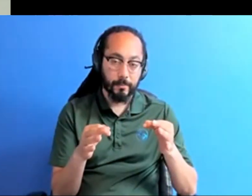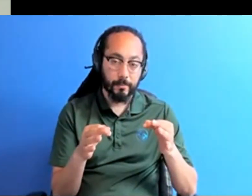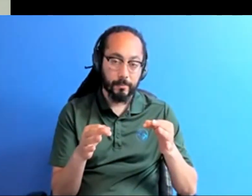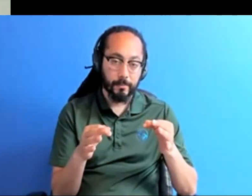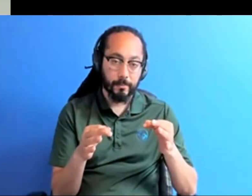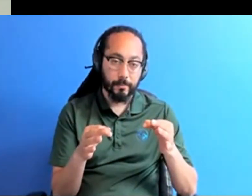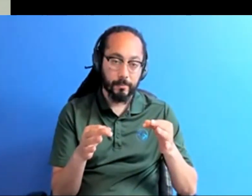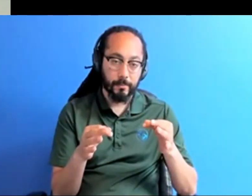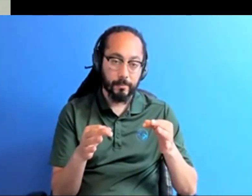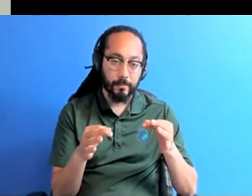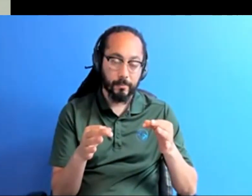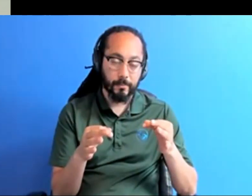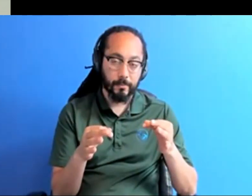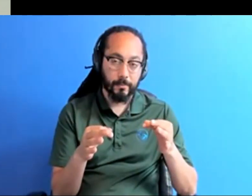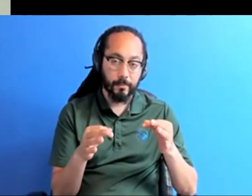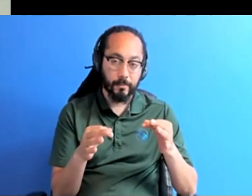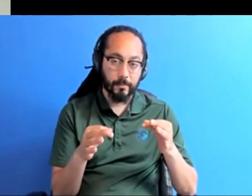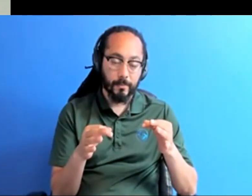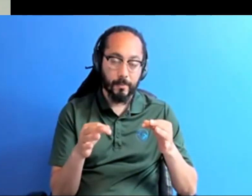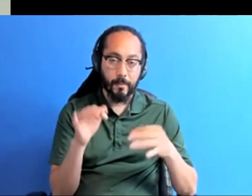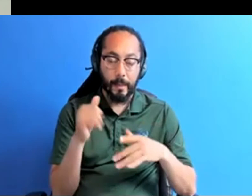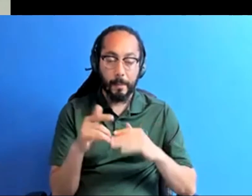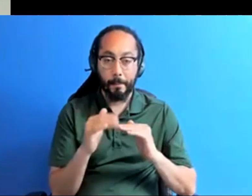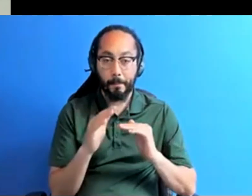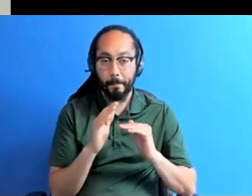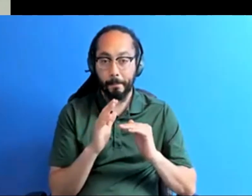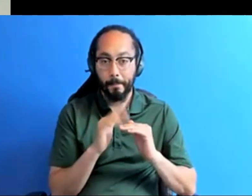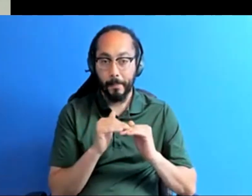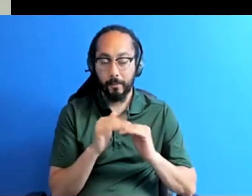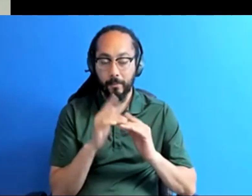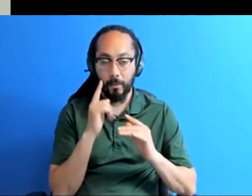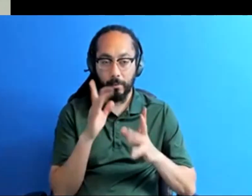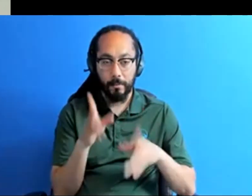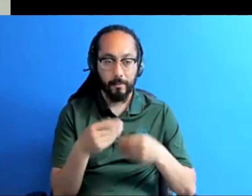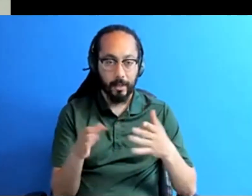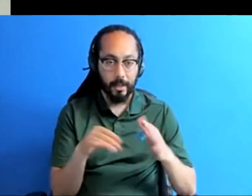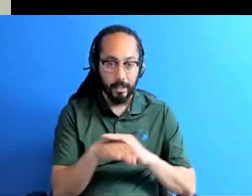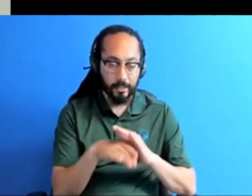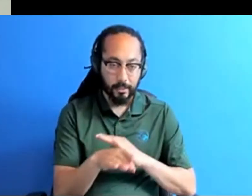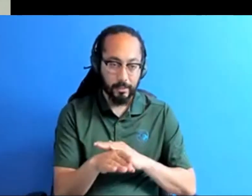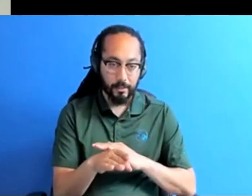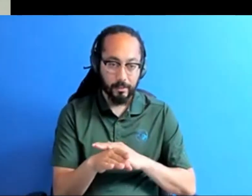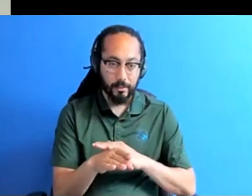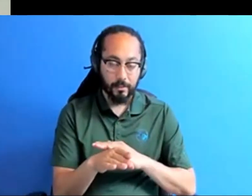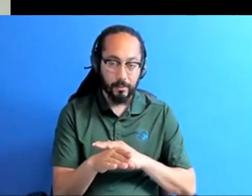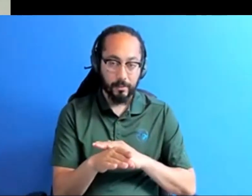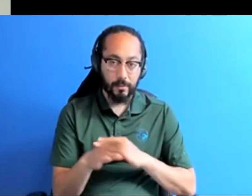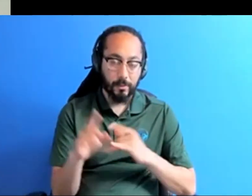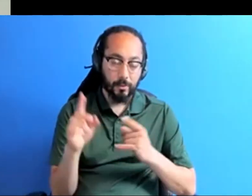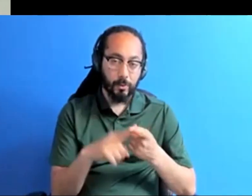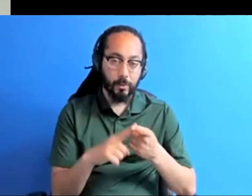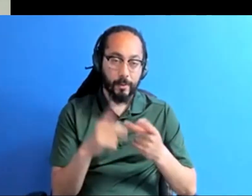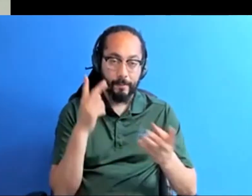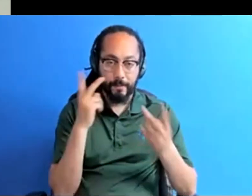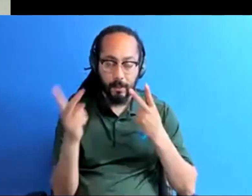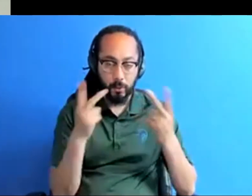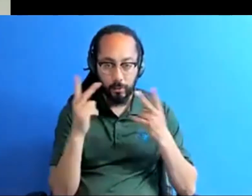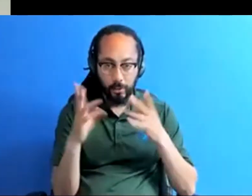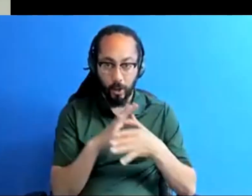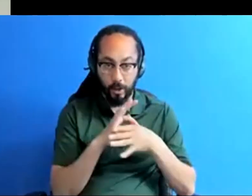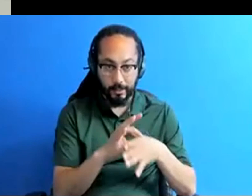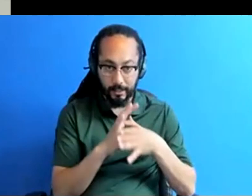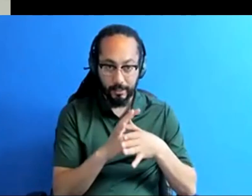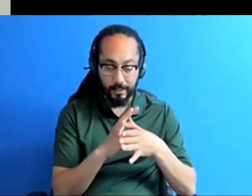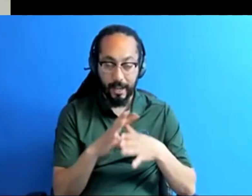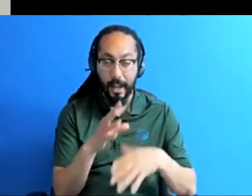this sort of bare bones minimum of providing access to the visual content, and maybe actually